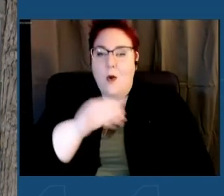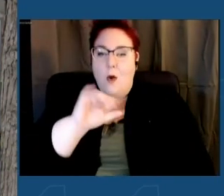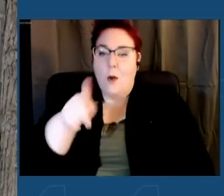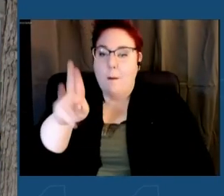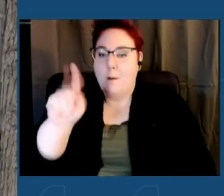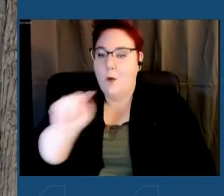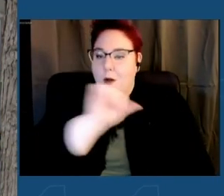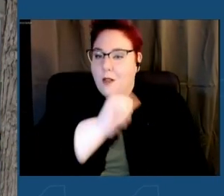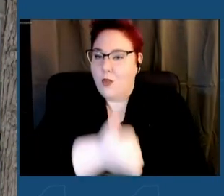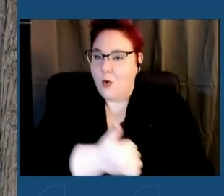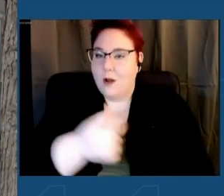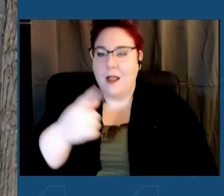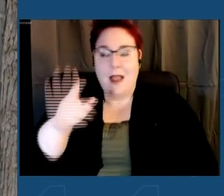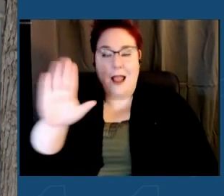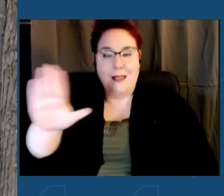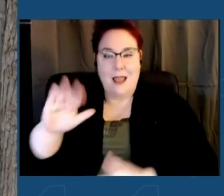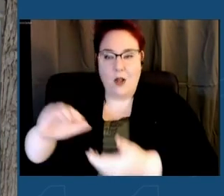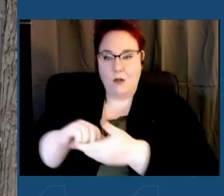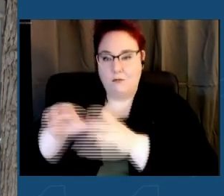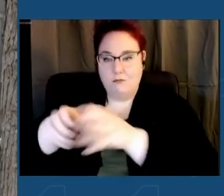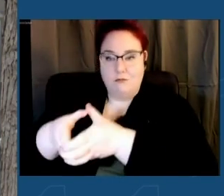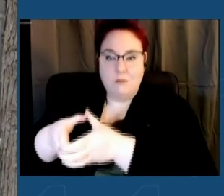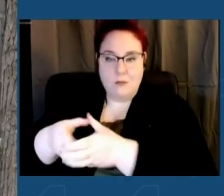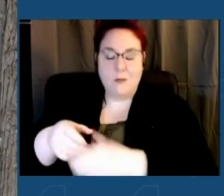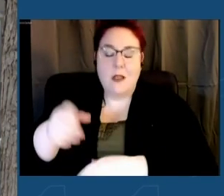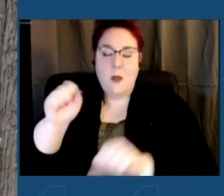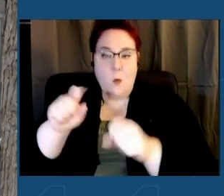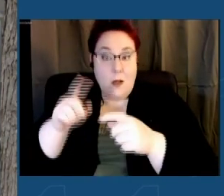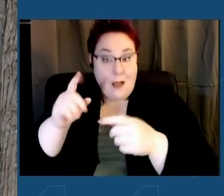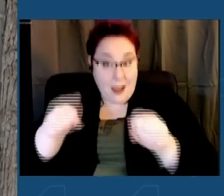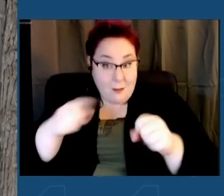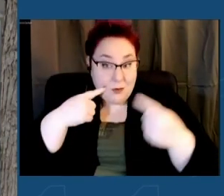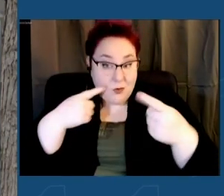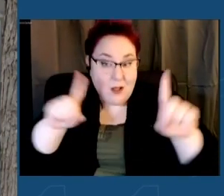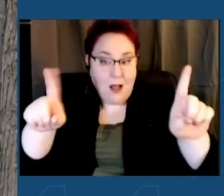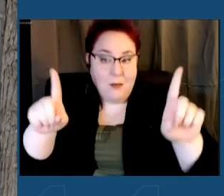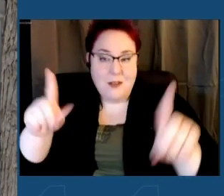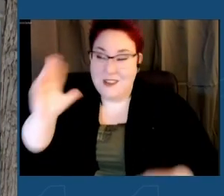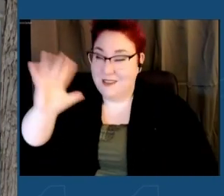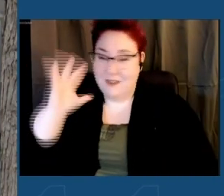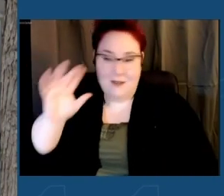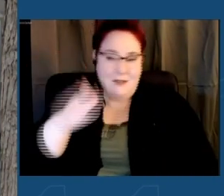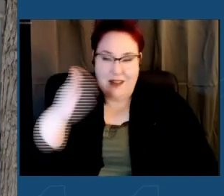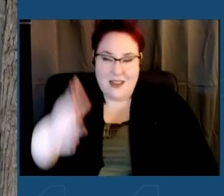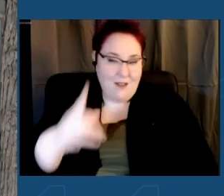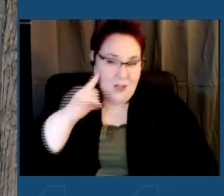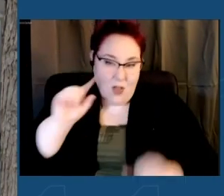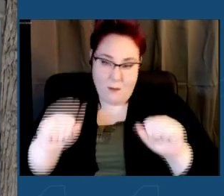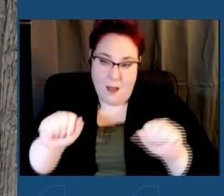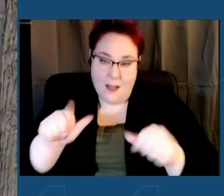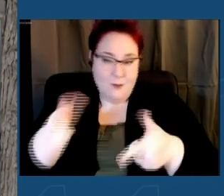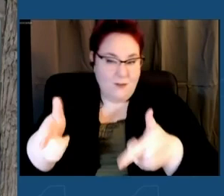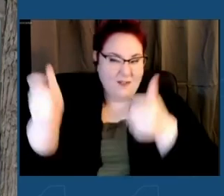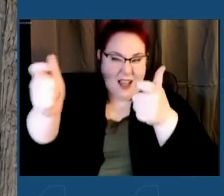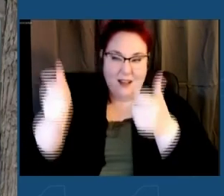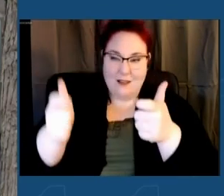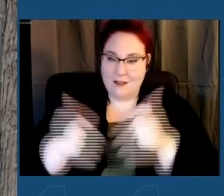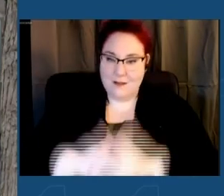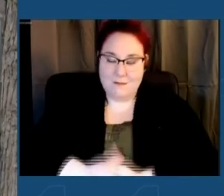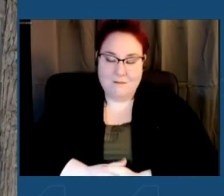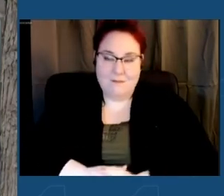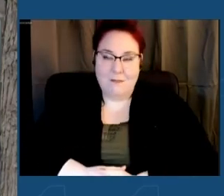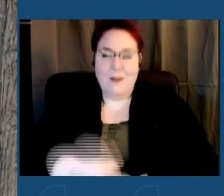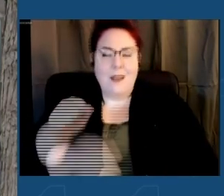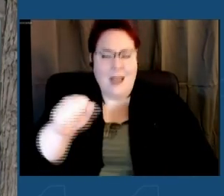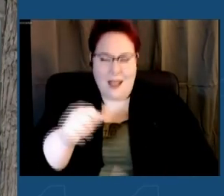was accomplished in a time that no one believed possible. Yes, the grief is